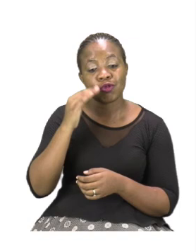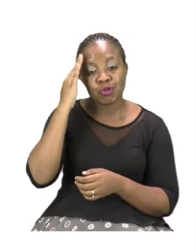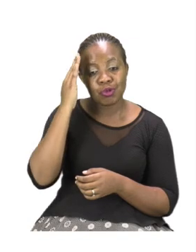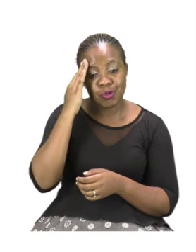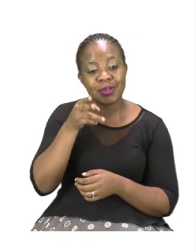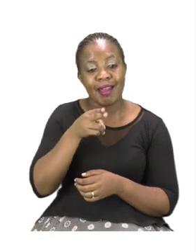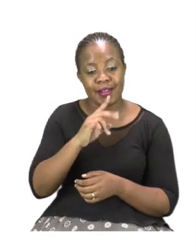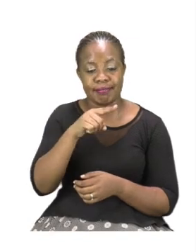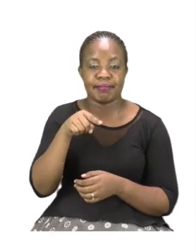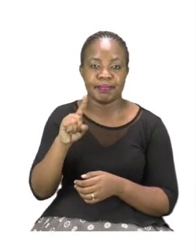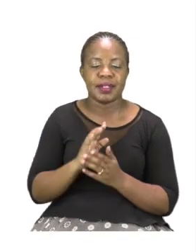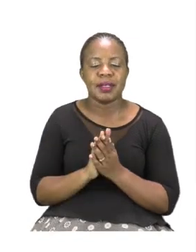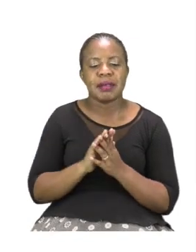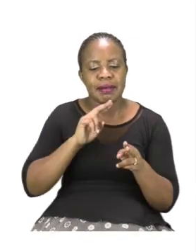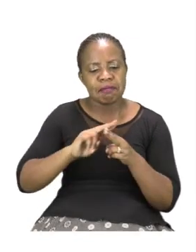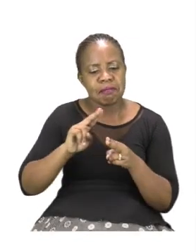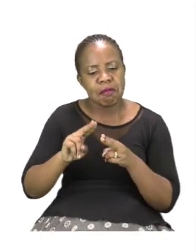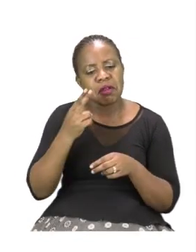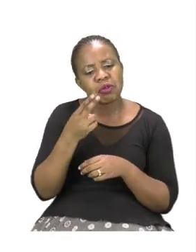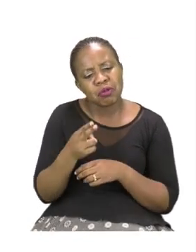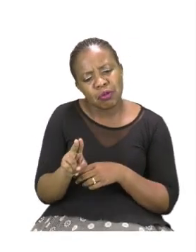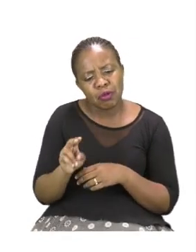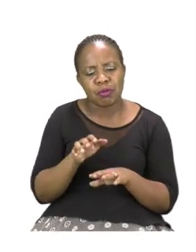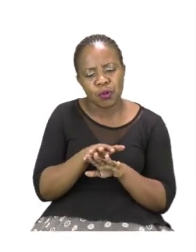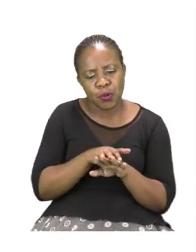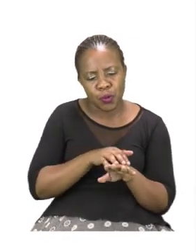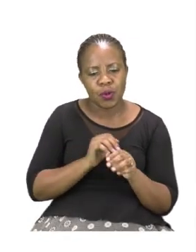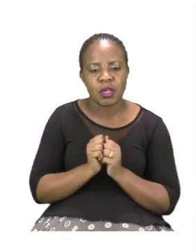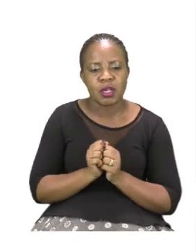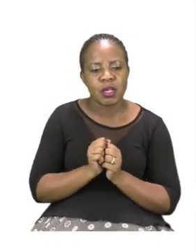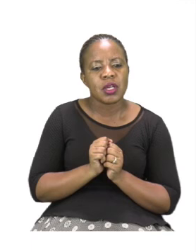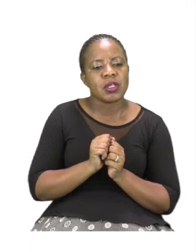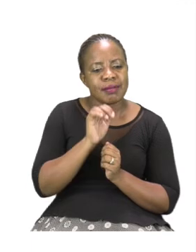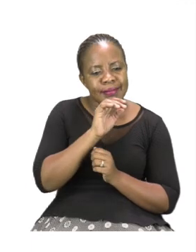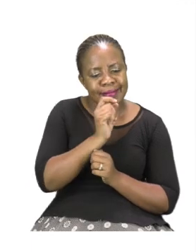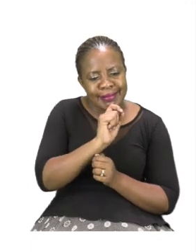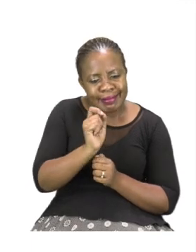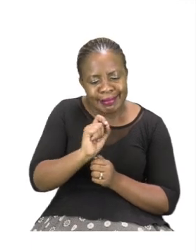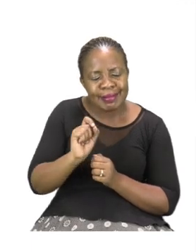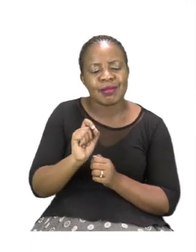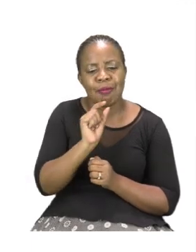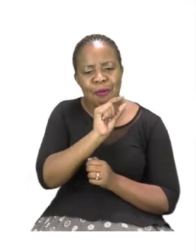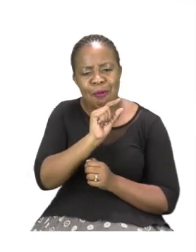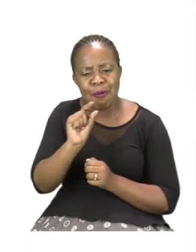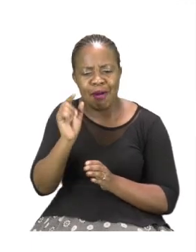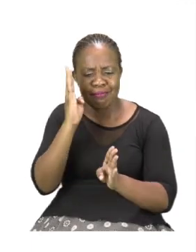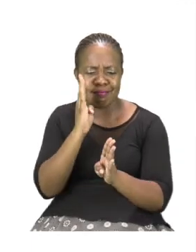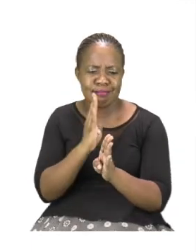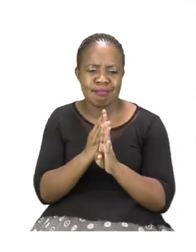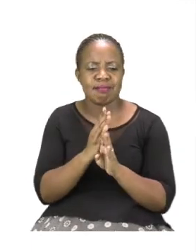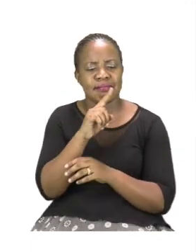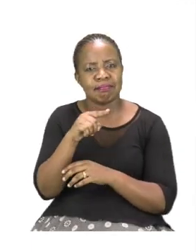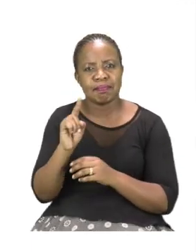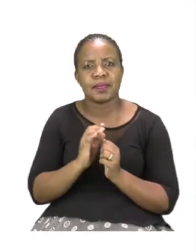time, make sure your spellings are correct. Don't forget your capital letters at the beginning and your full stop